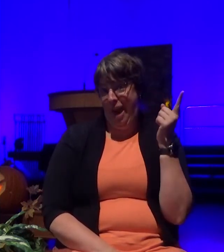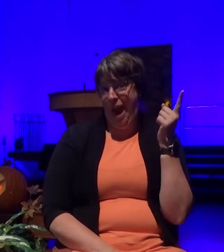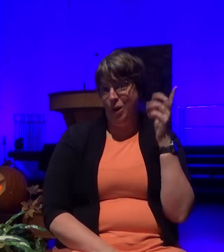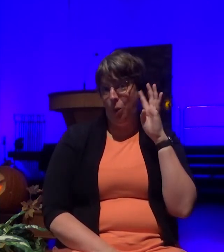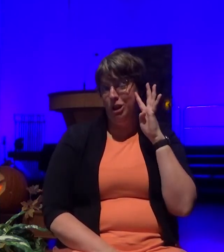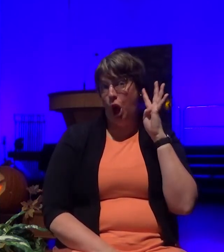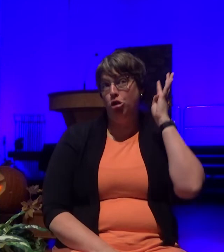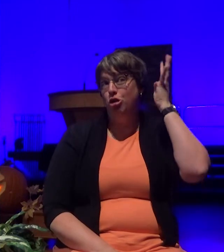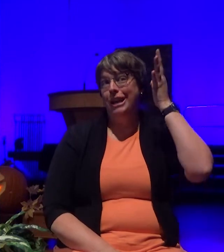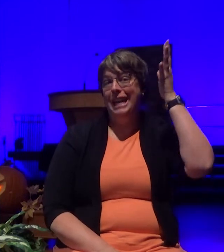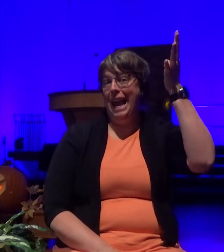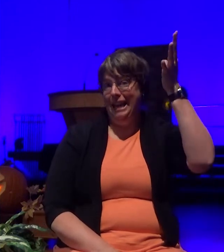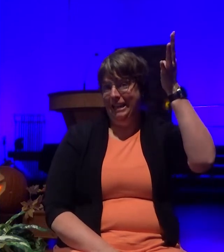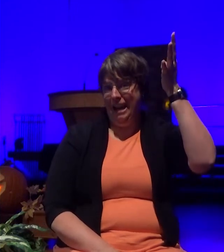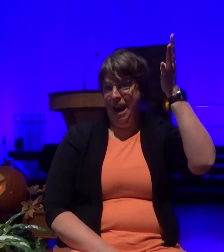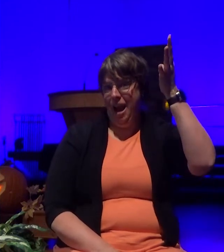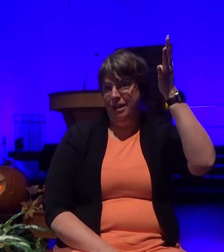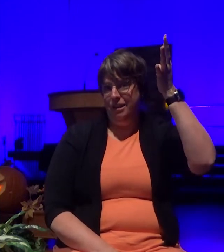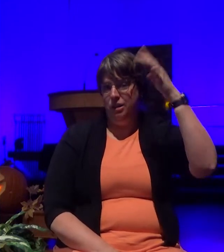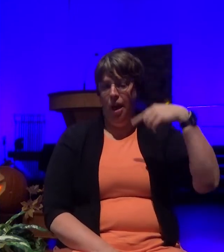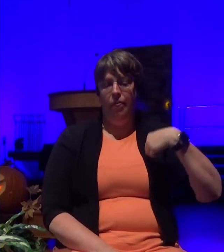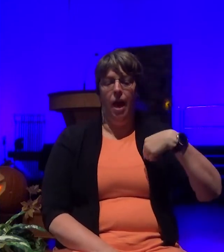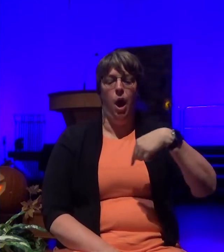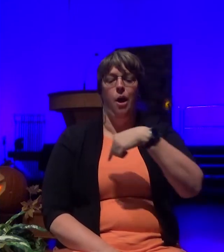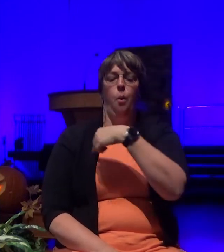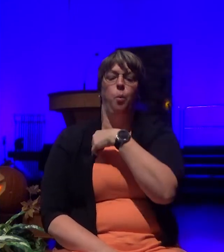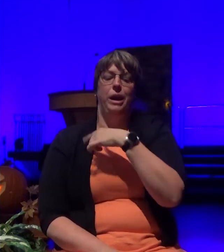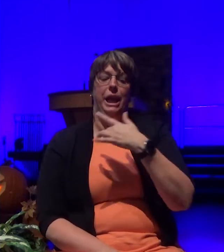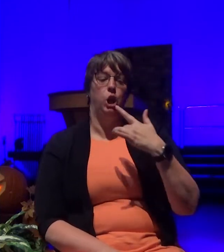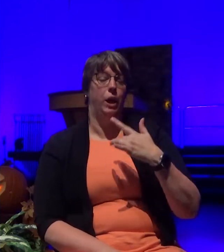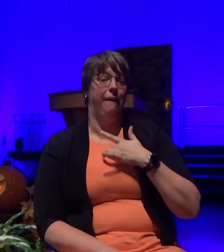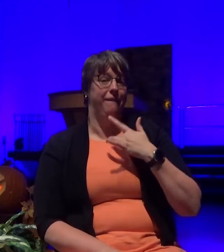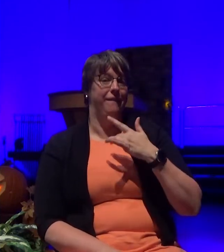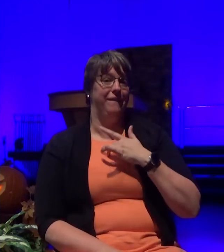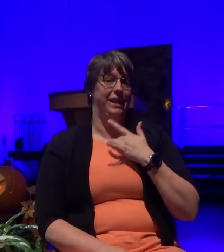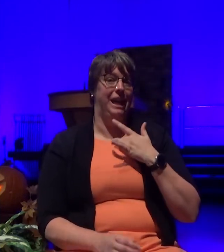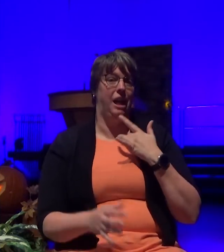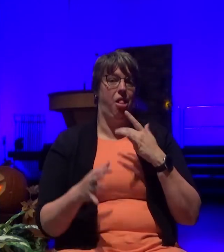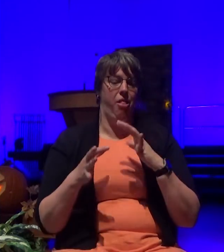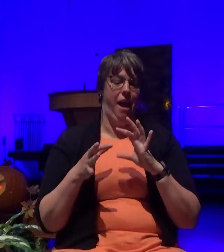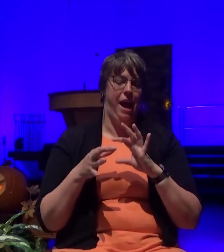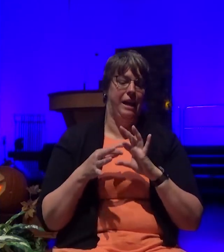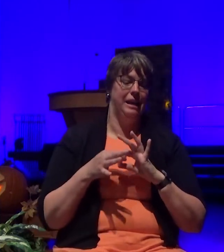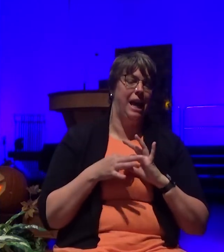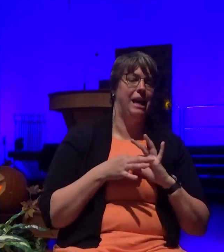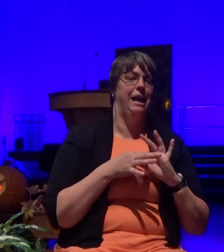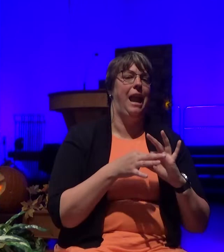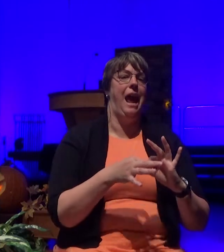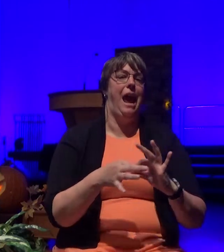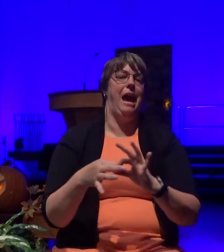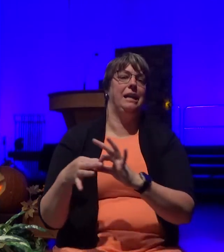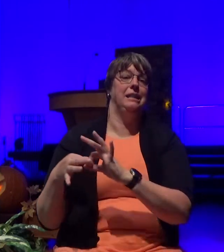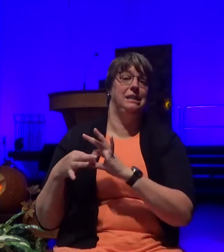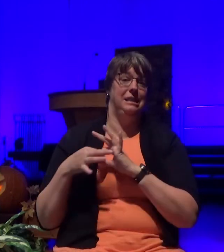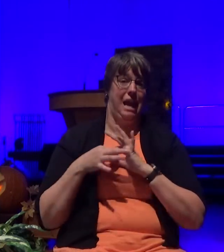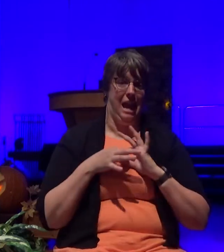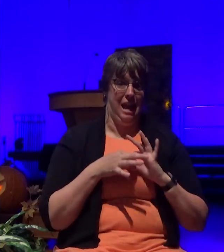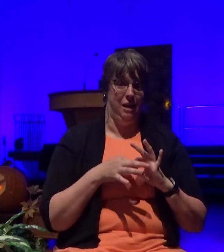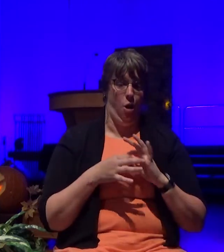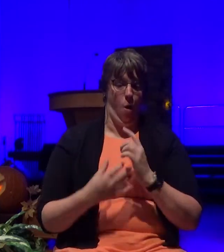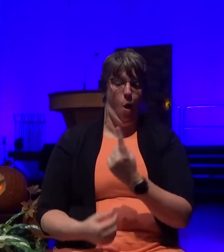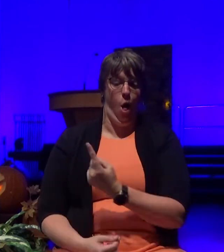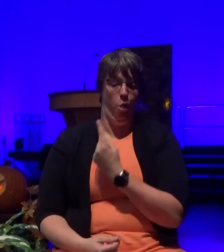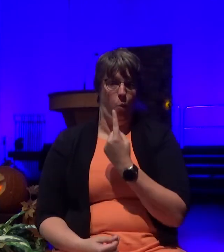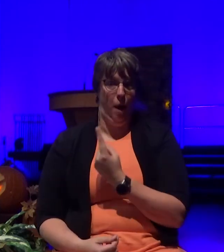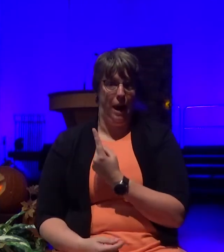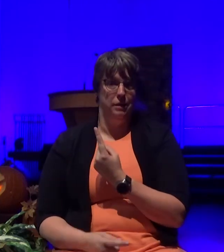created us such that we could feel connected always, yet we could be who we came